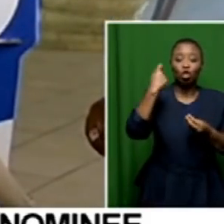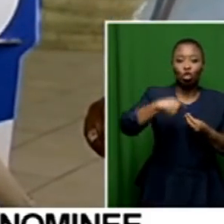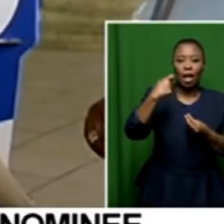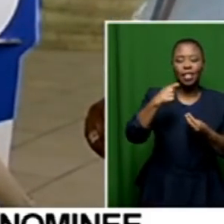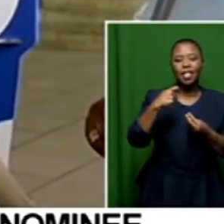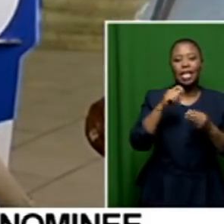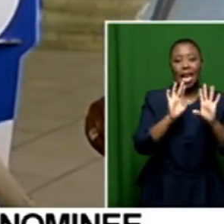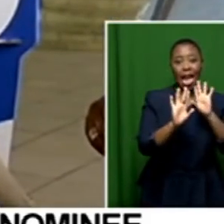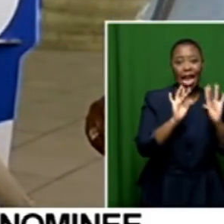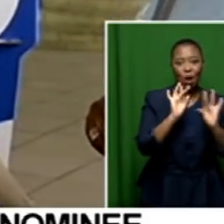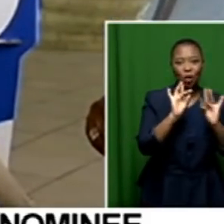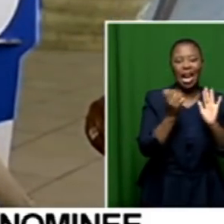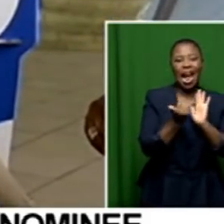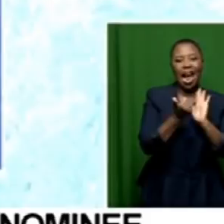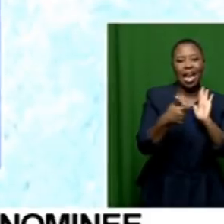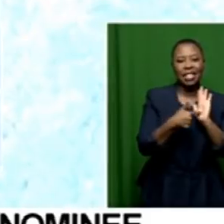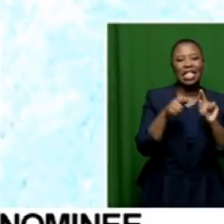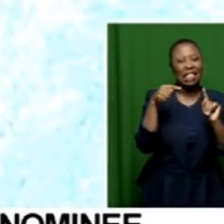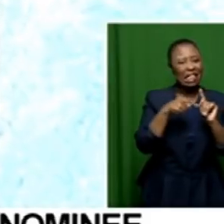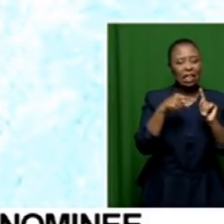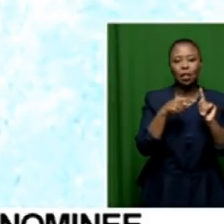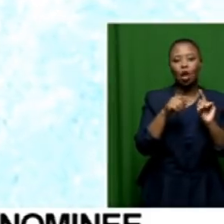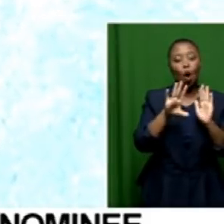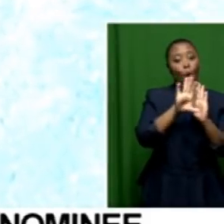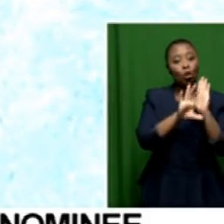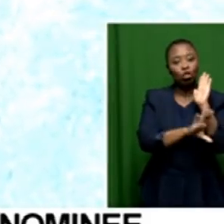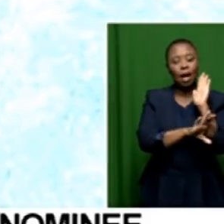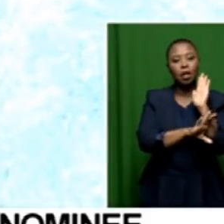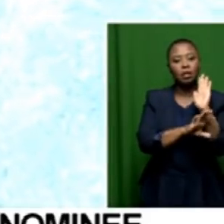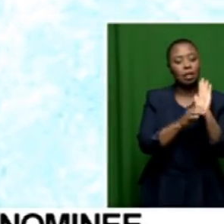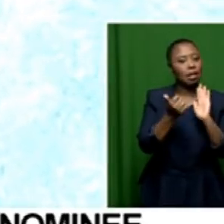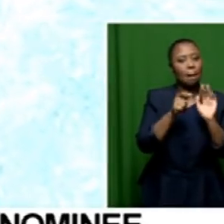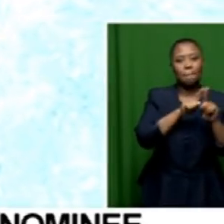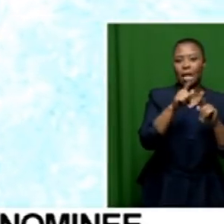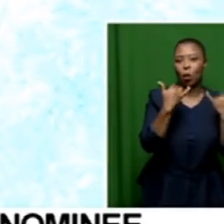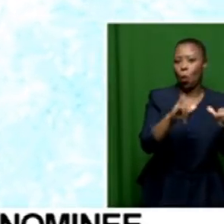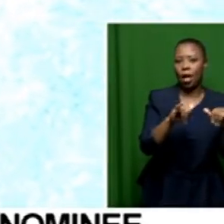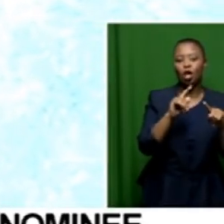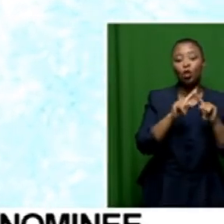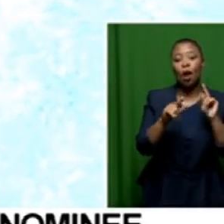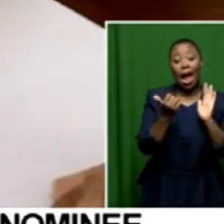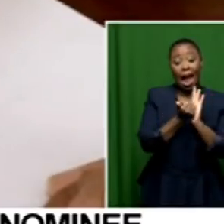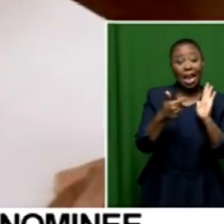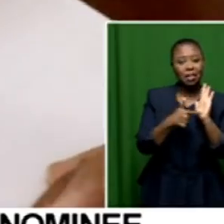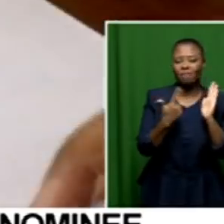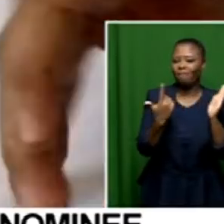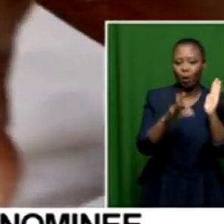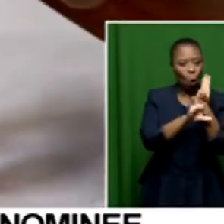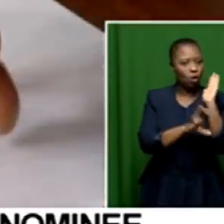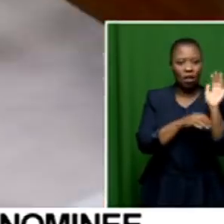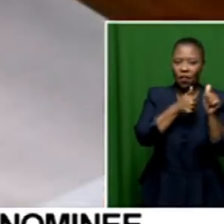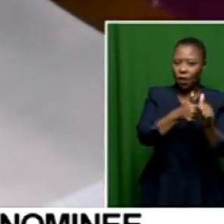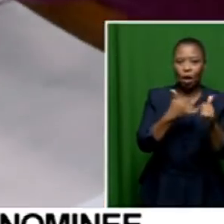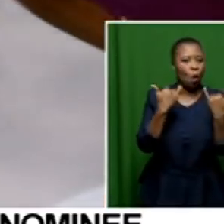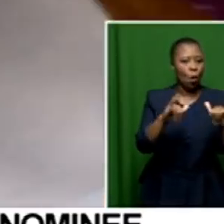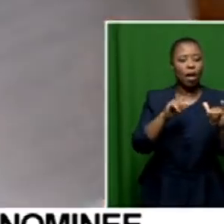the Electoral Act, which failed to pass constitutional muster. The Act was declared unconstitutional for not